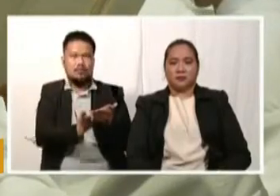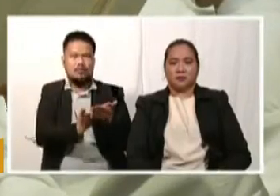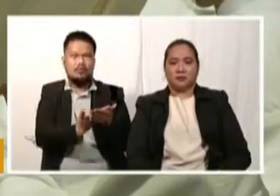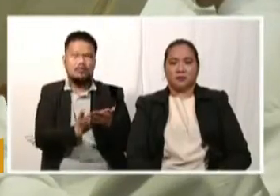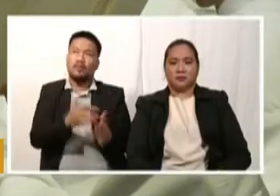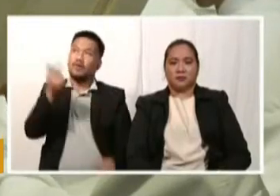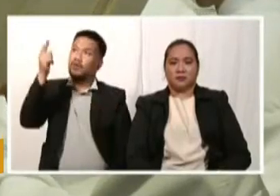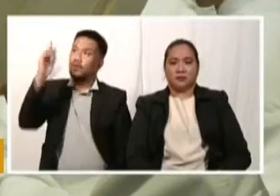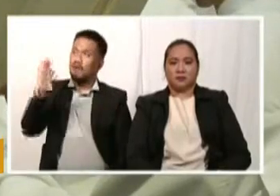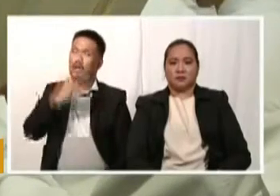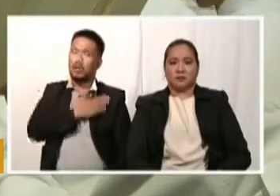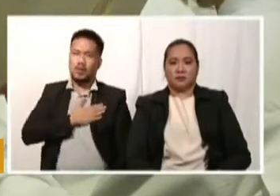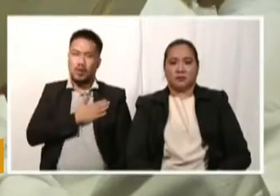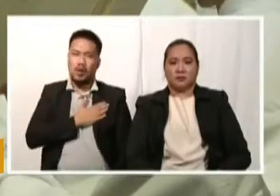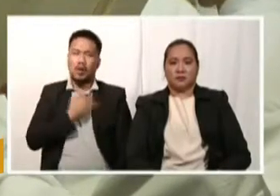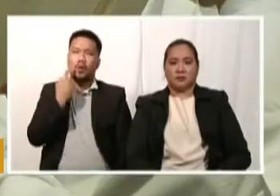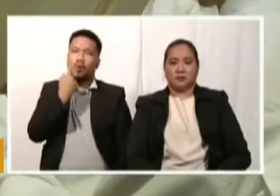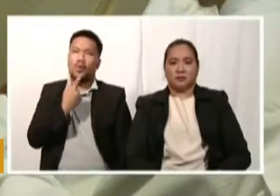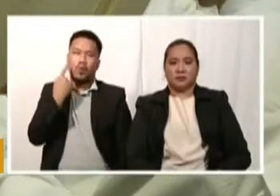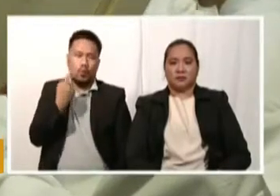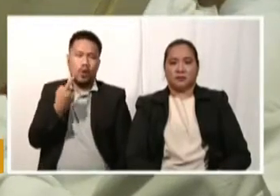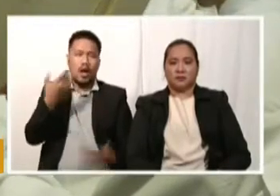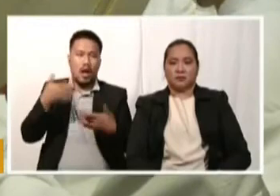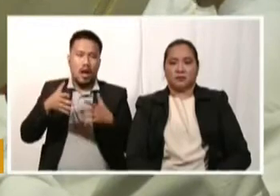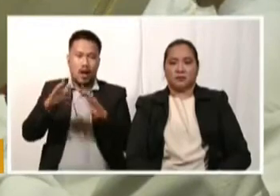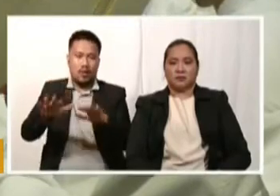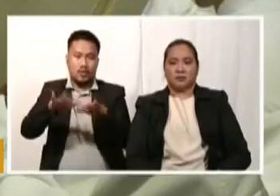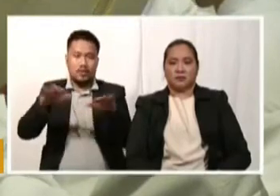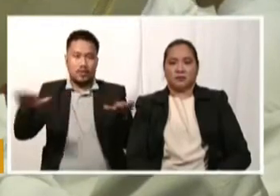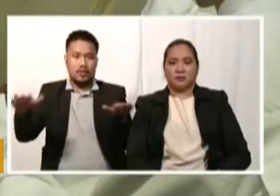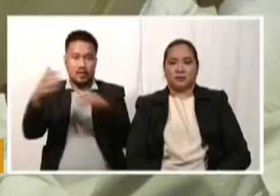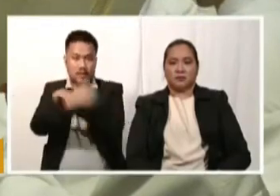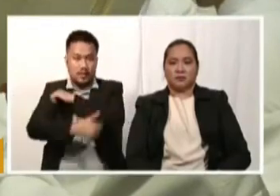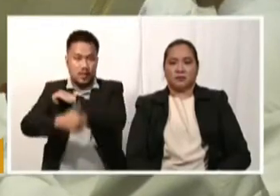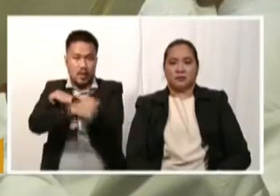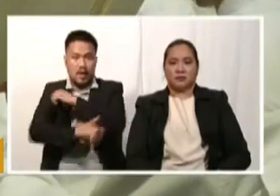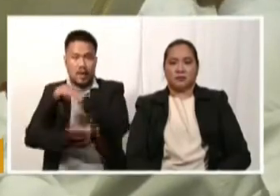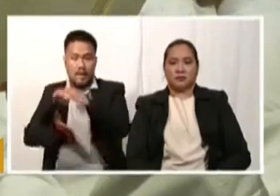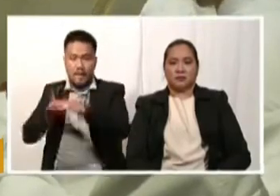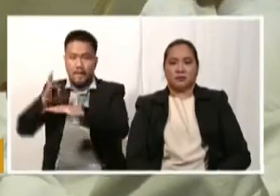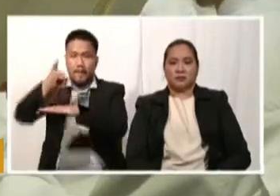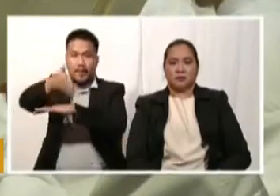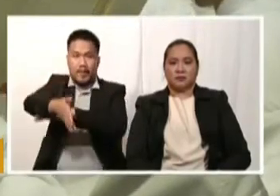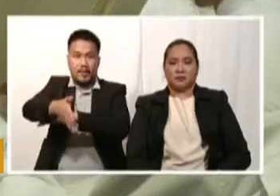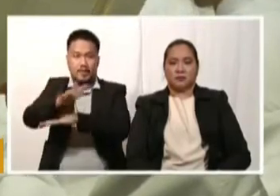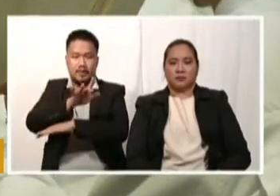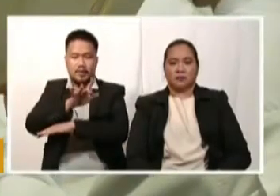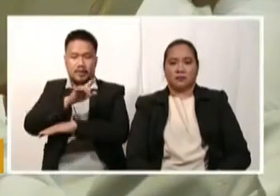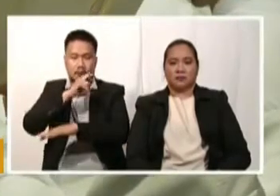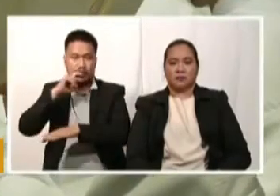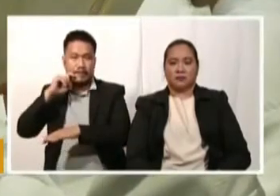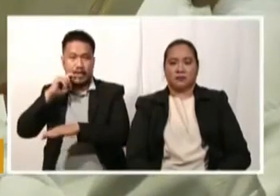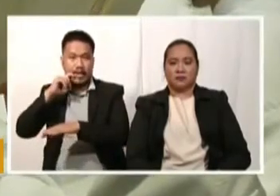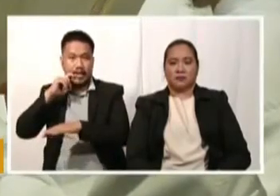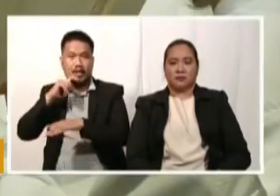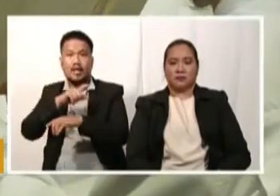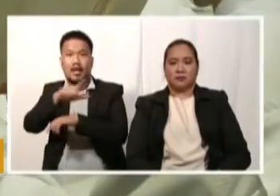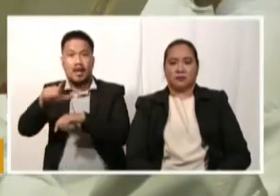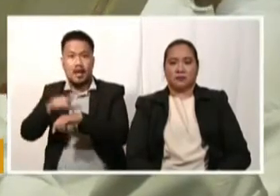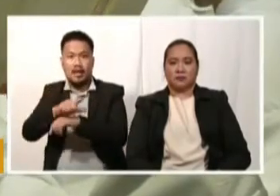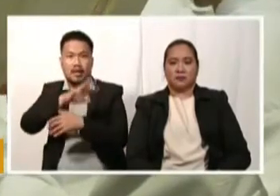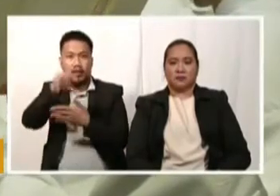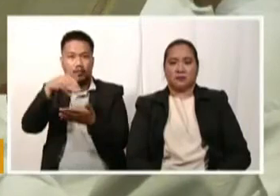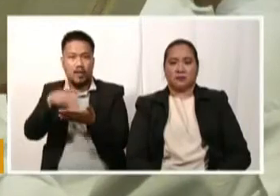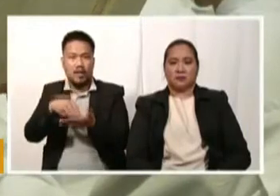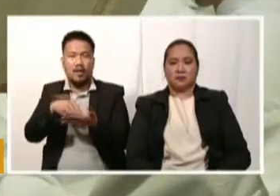God, who caused the children of Abraham to pass dry shod through the Red Sea,